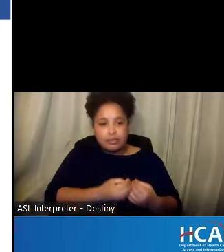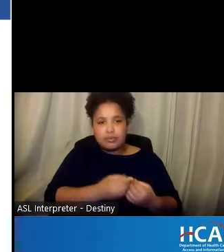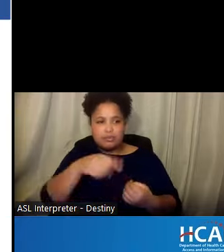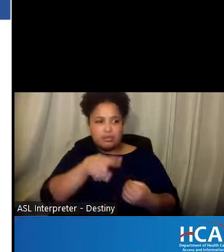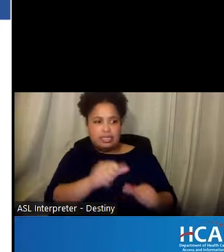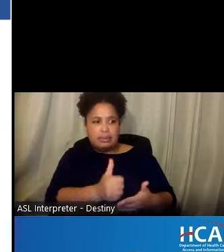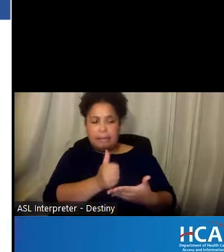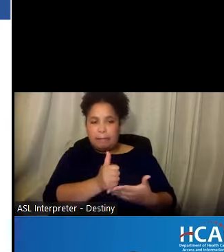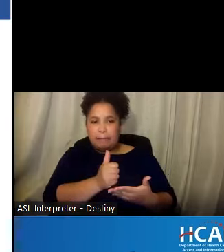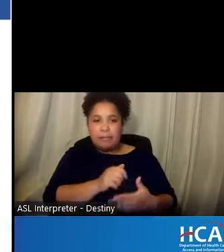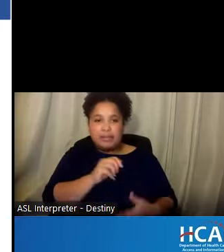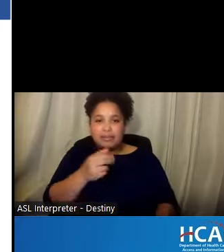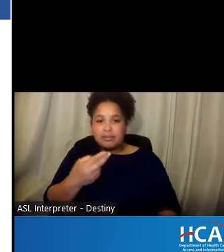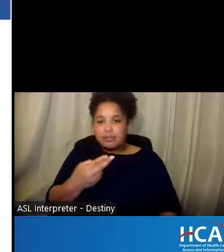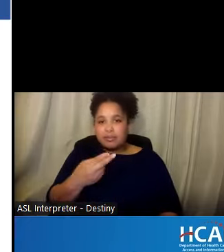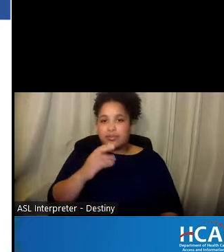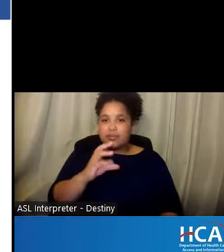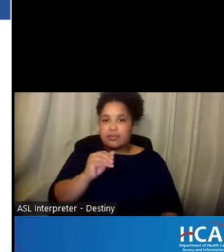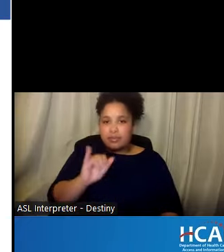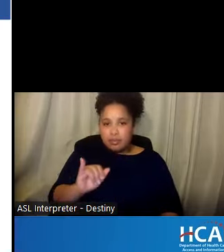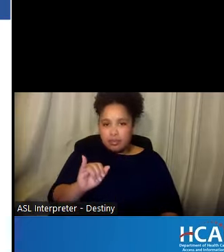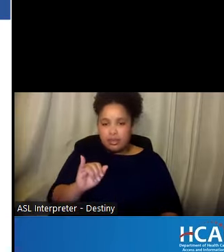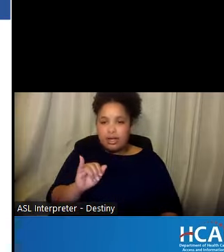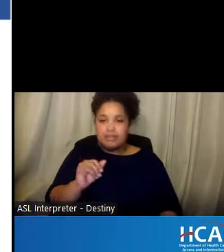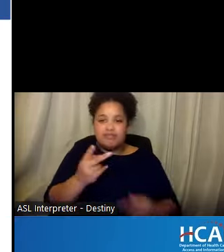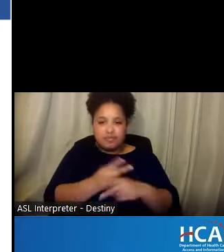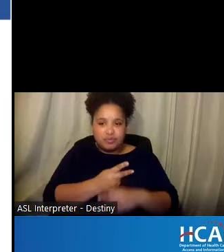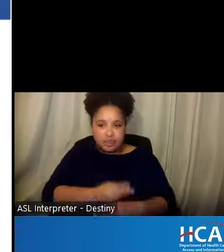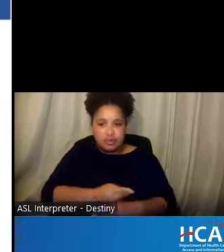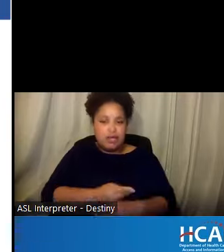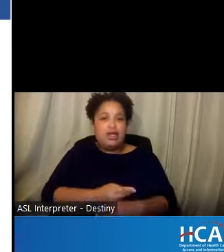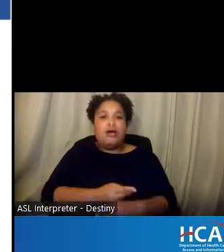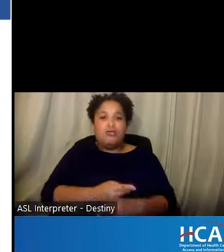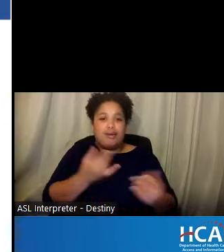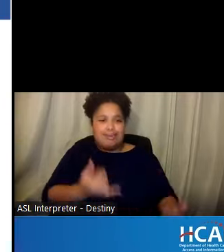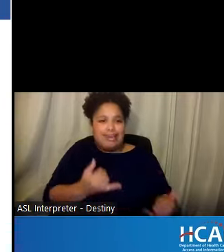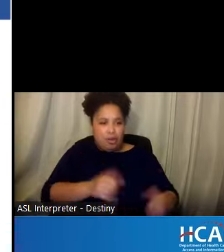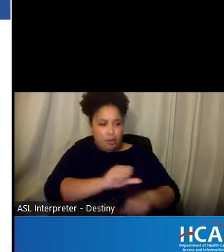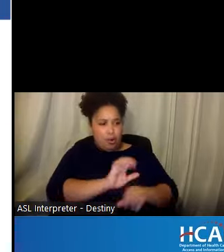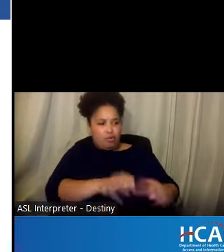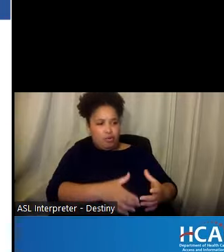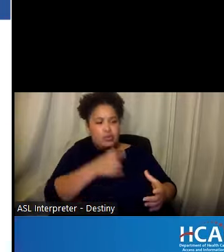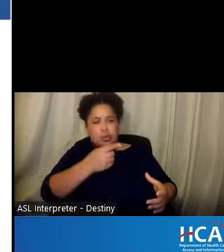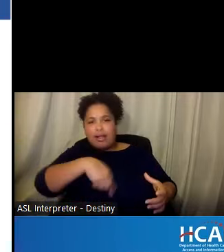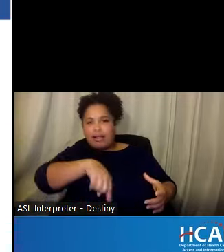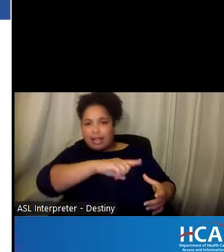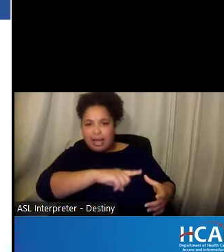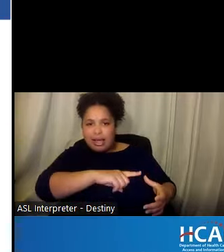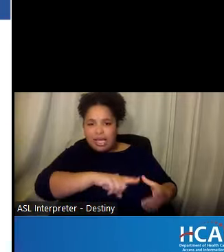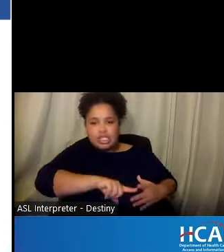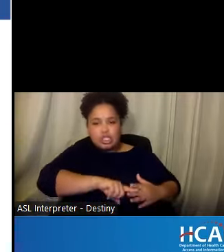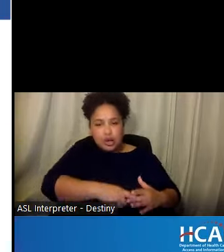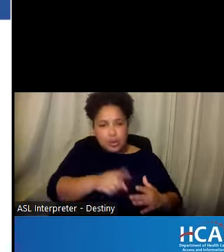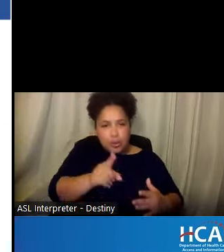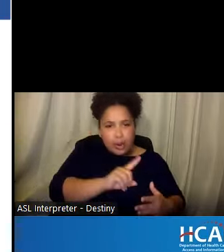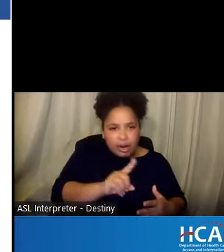help HCI get a better grasp on the current state of this workforce in California and where to start as